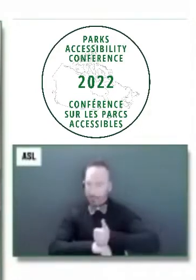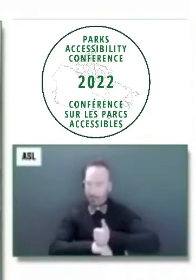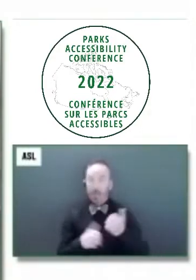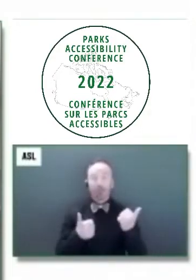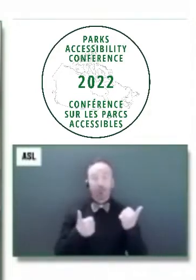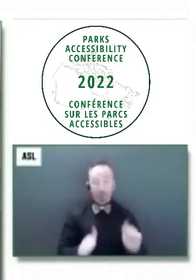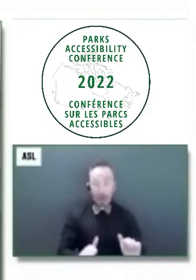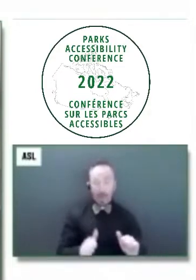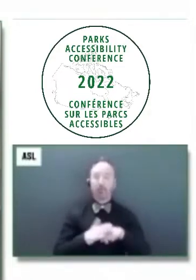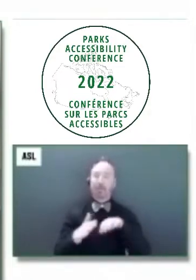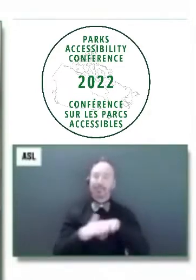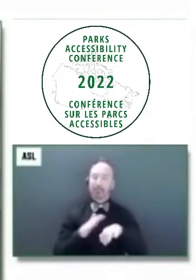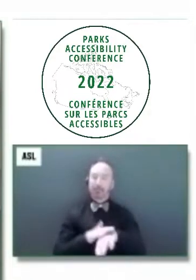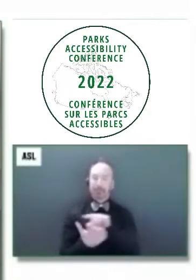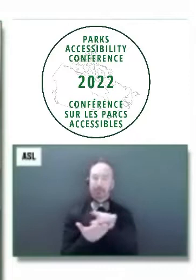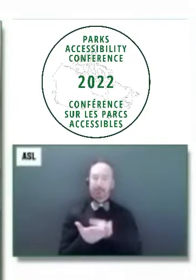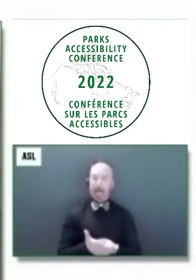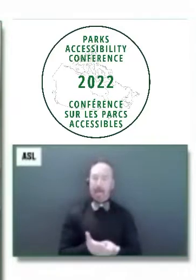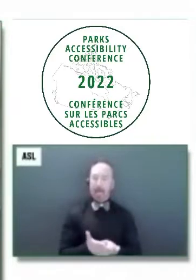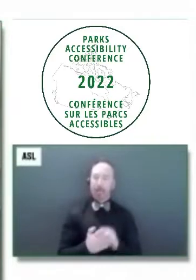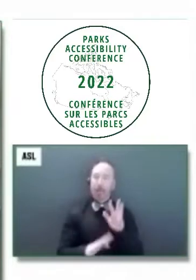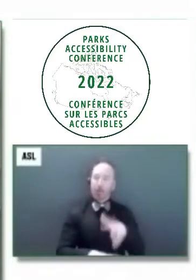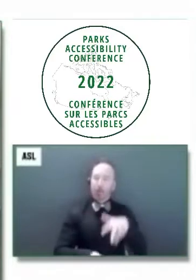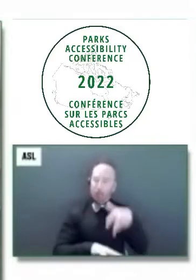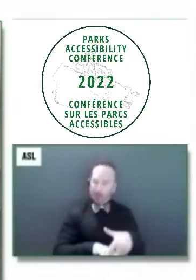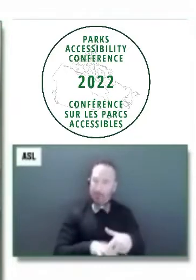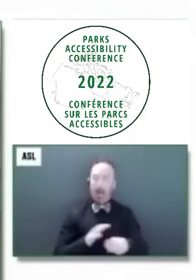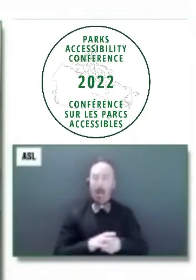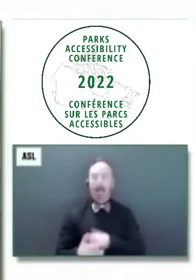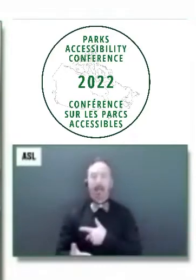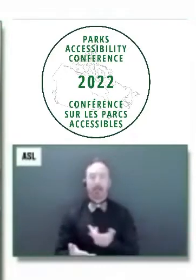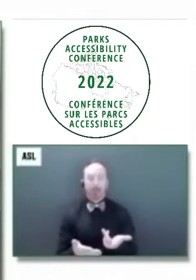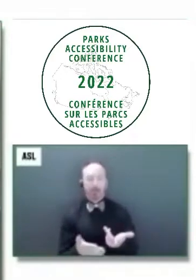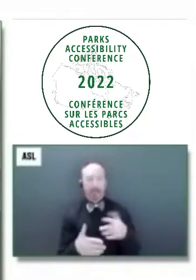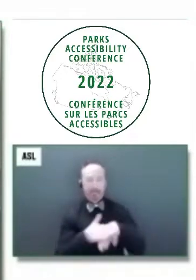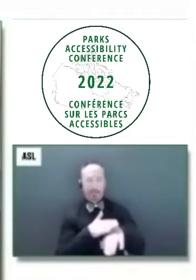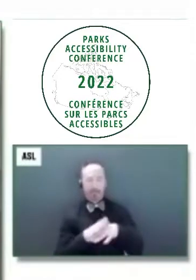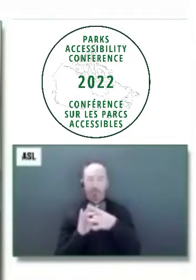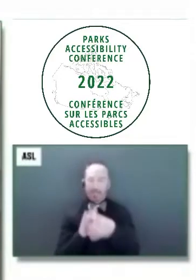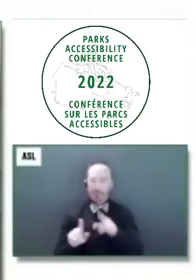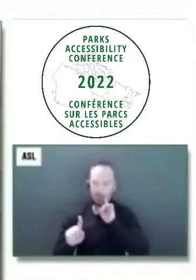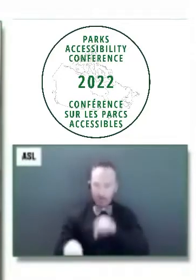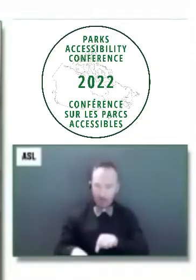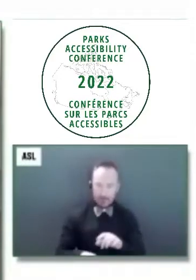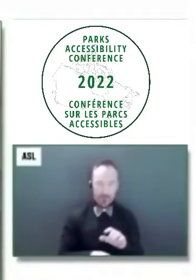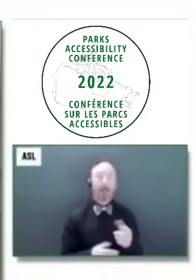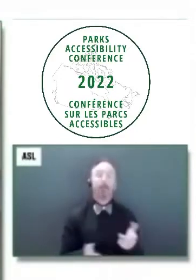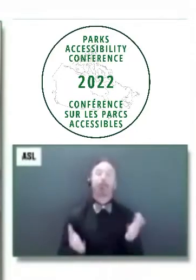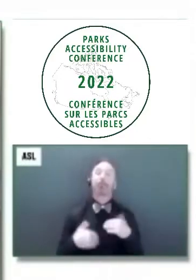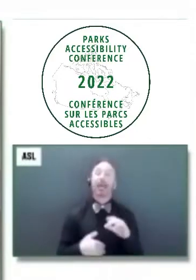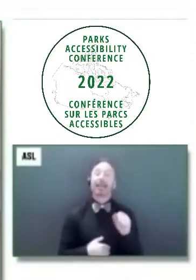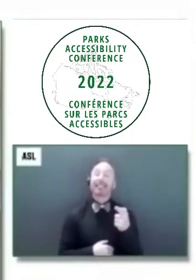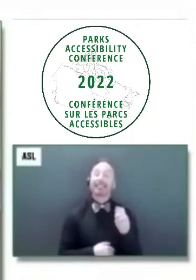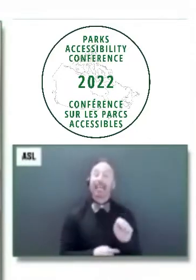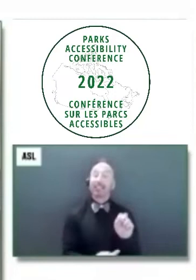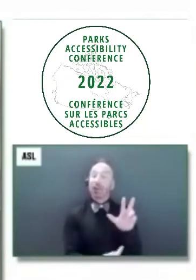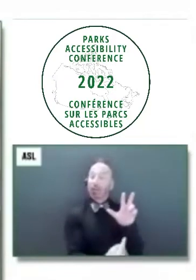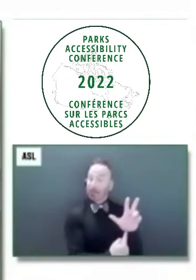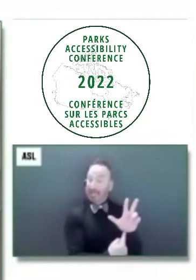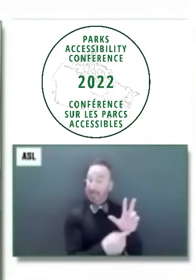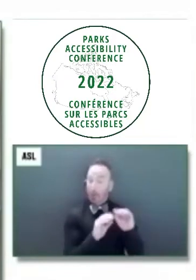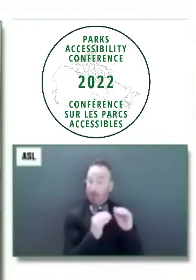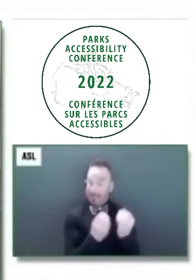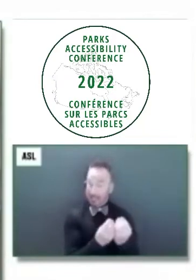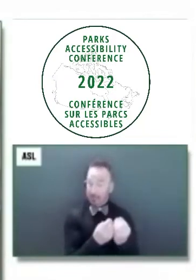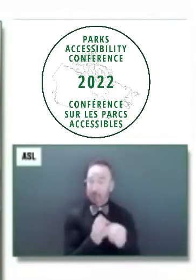approach rooted in accessibility by response. A stage 3 organization begins to conceive of true accessibility by